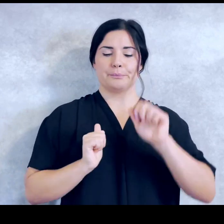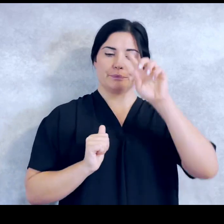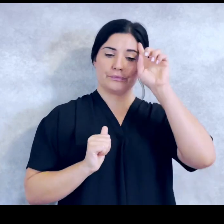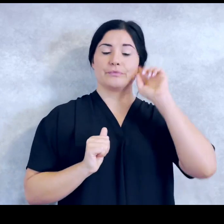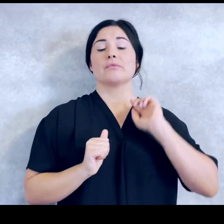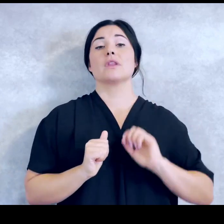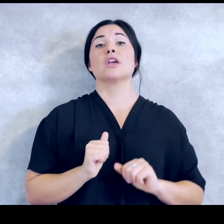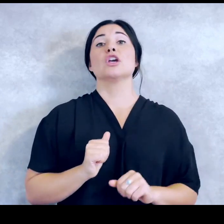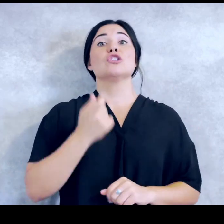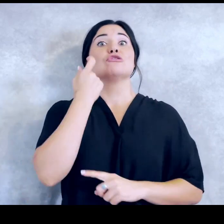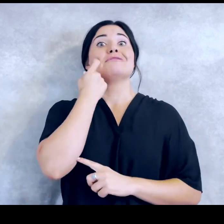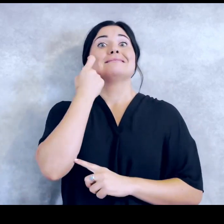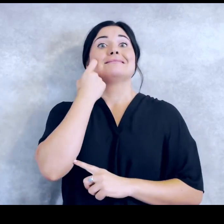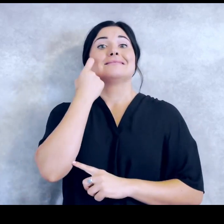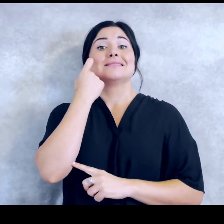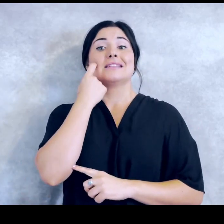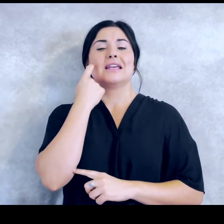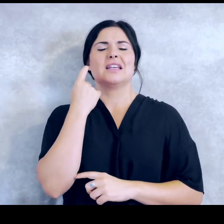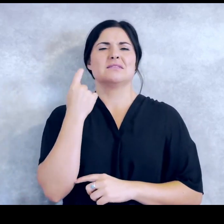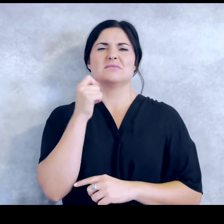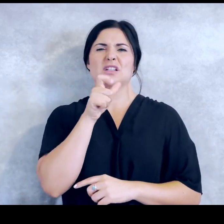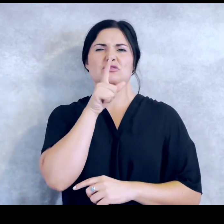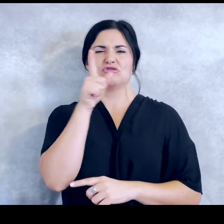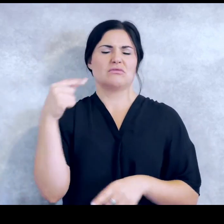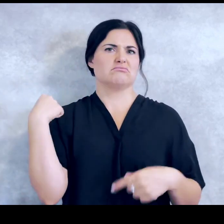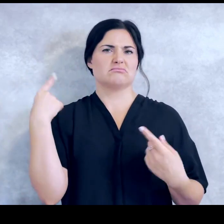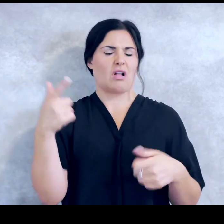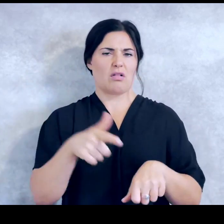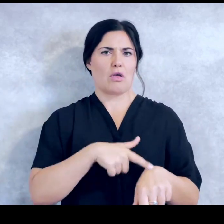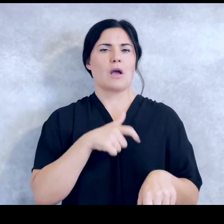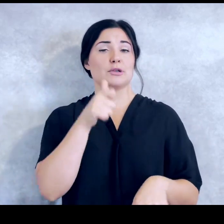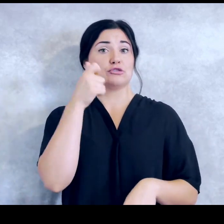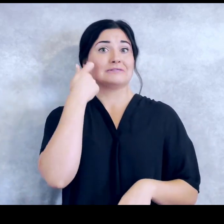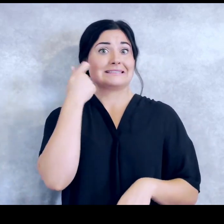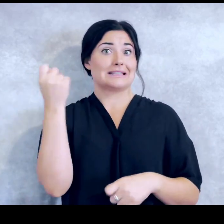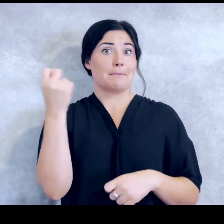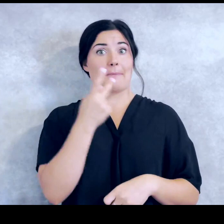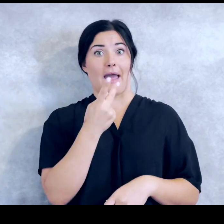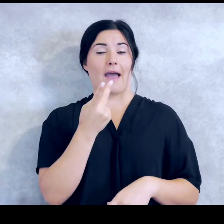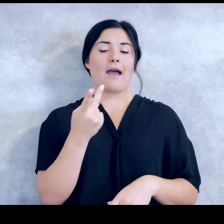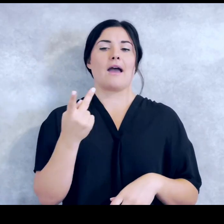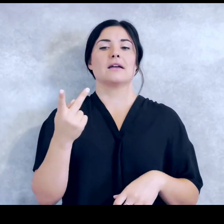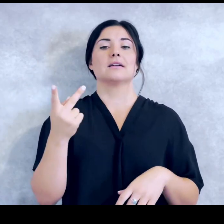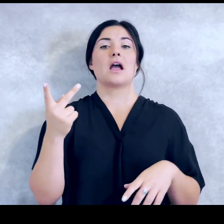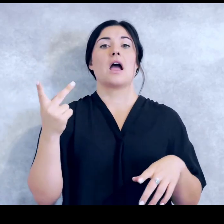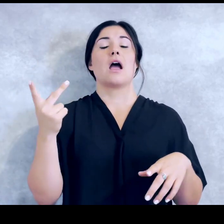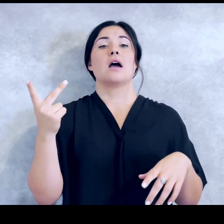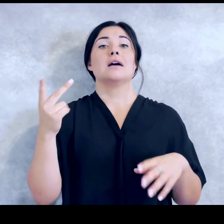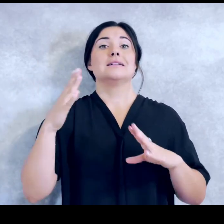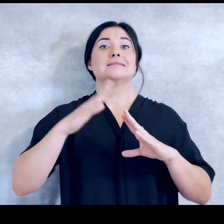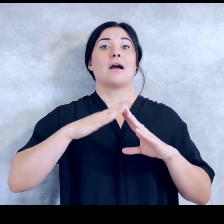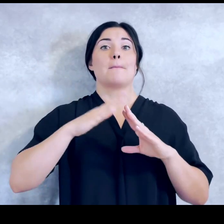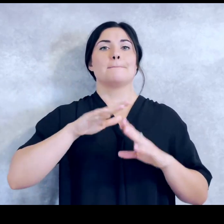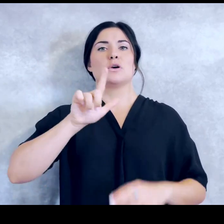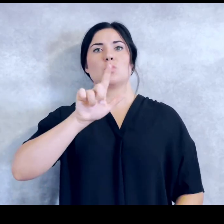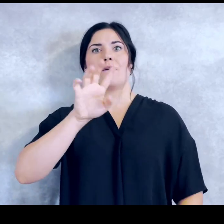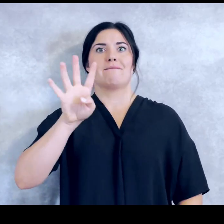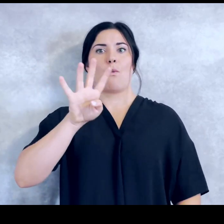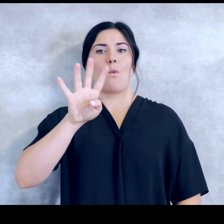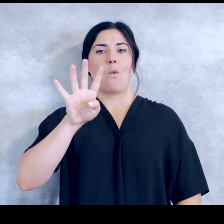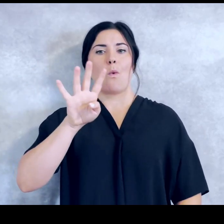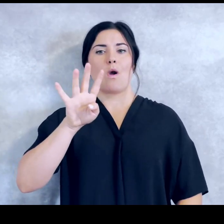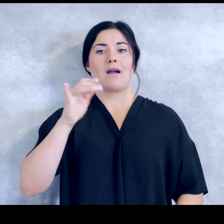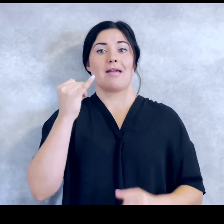show. And recently, I don't know if it hasn't been around for a while, but recently it came back, and they narrowed it down to the